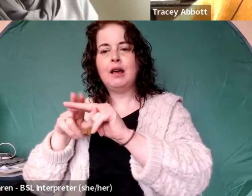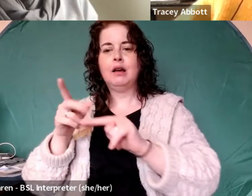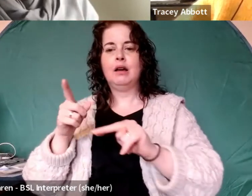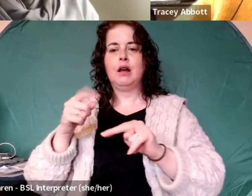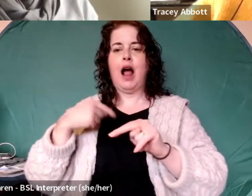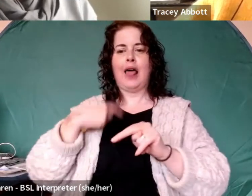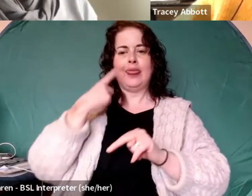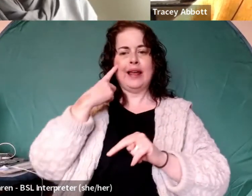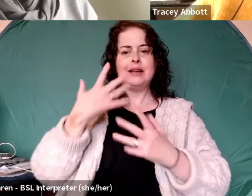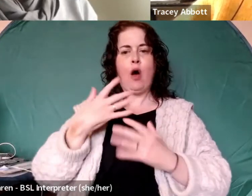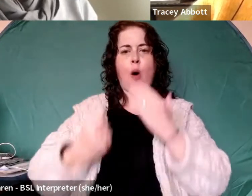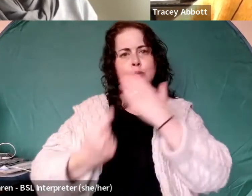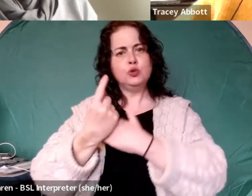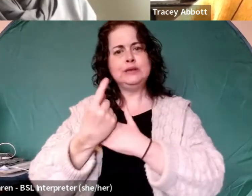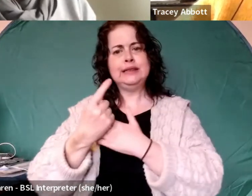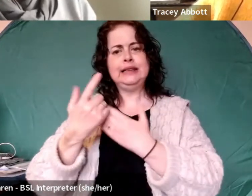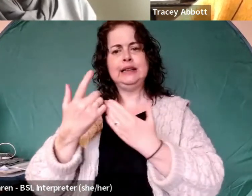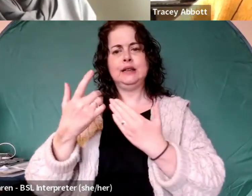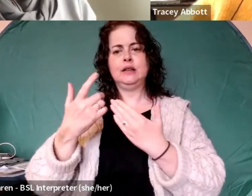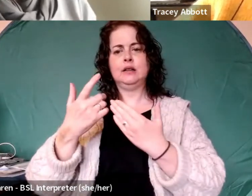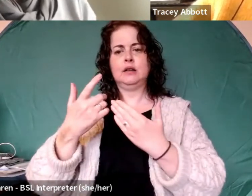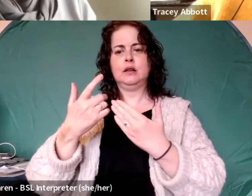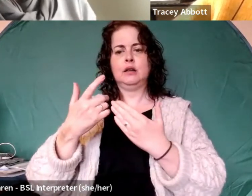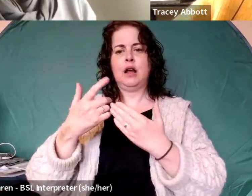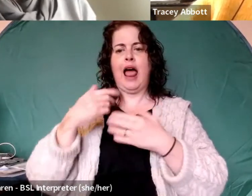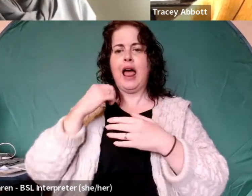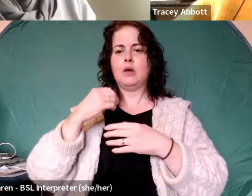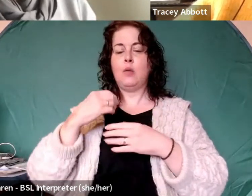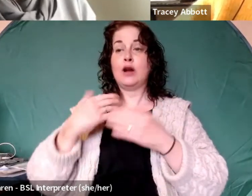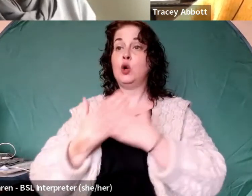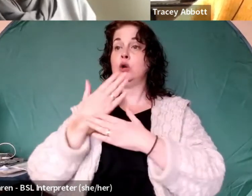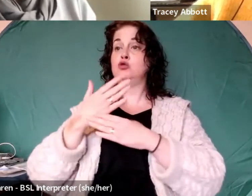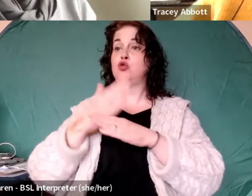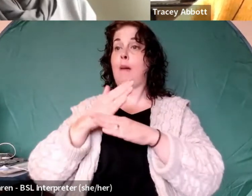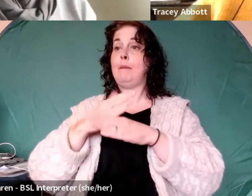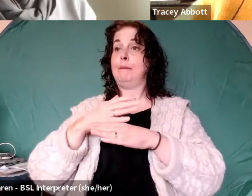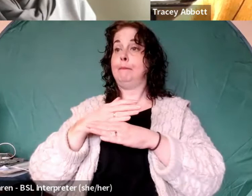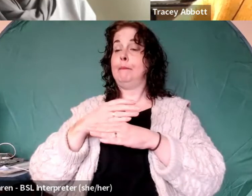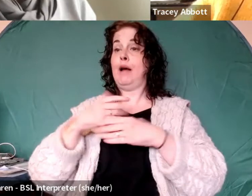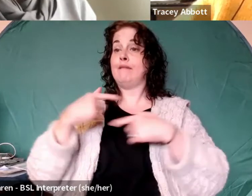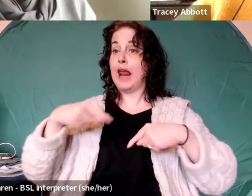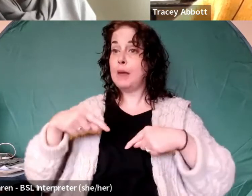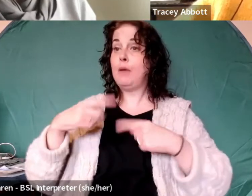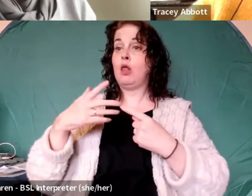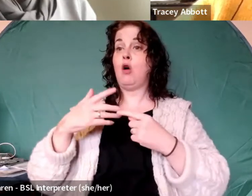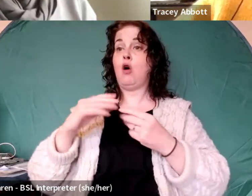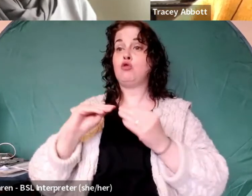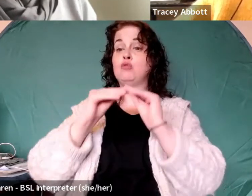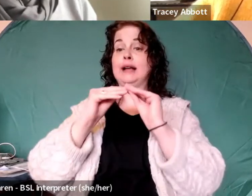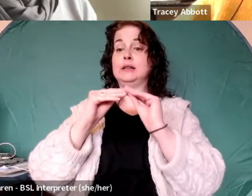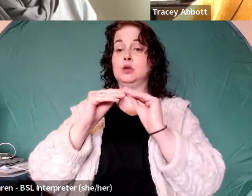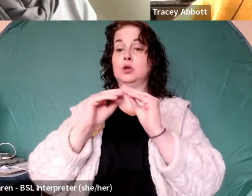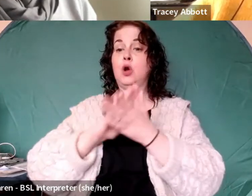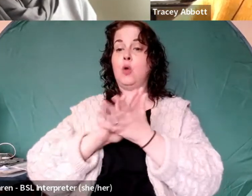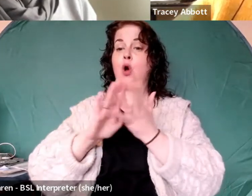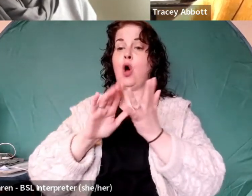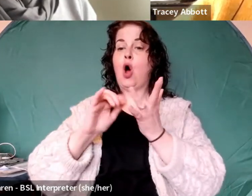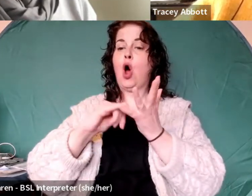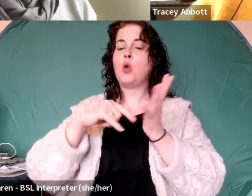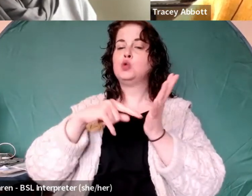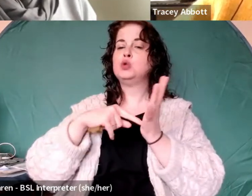got an opportunity here now to actually look every time a new vacancy comes up, or we're creating a new post,